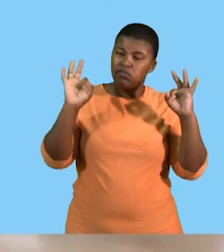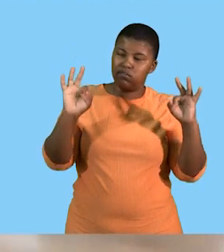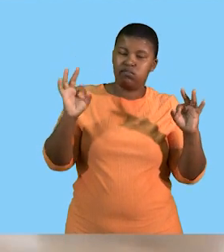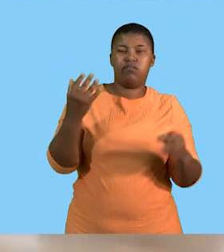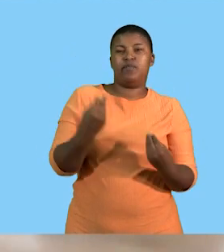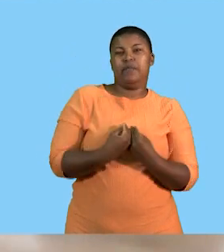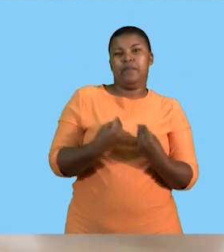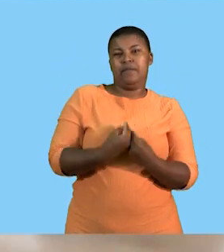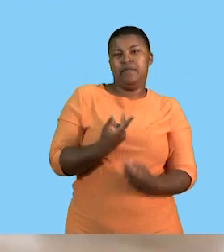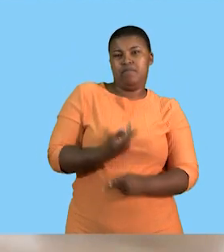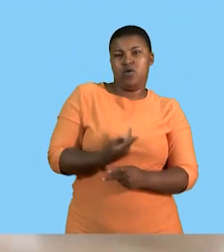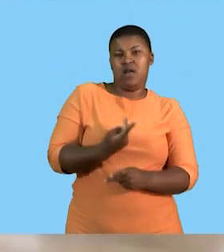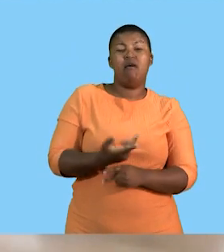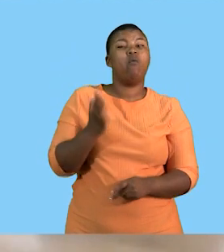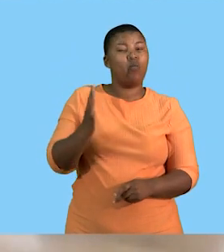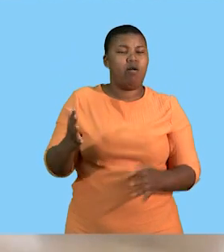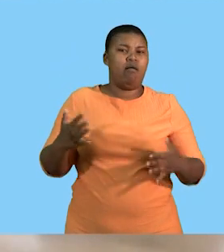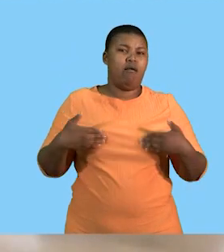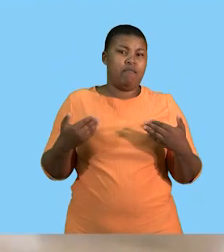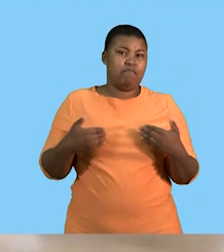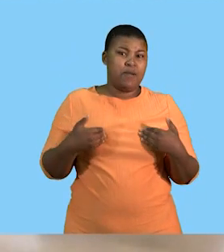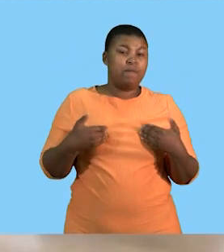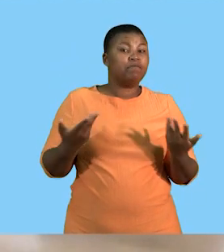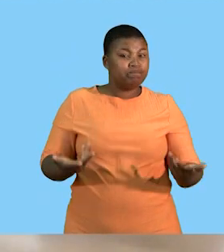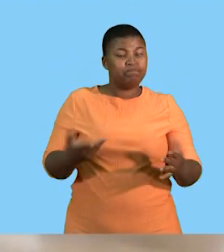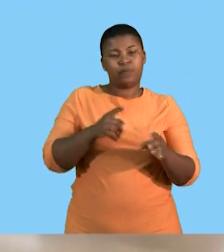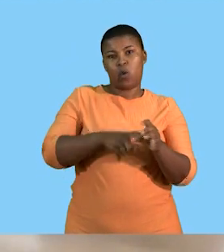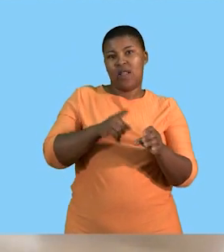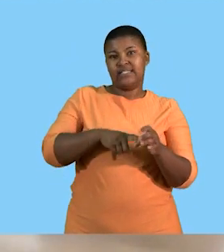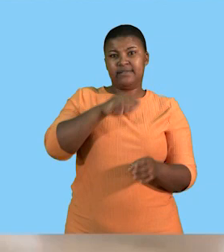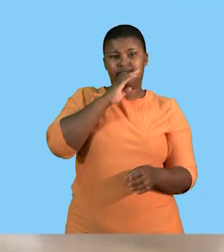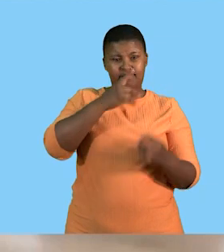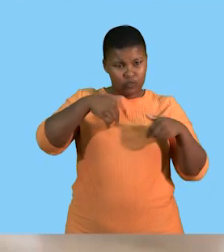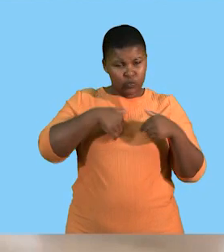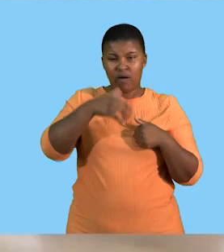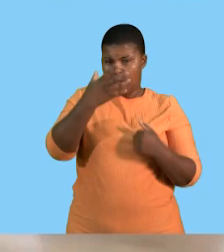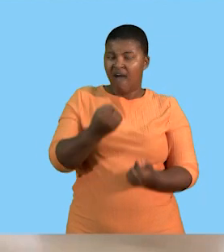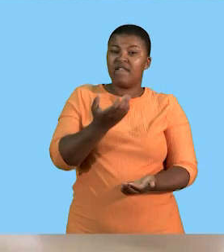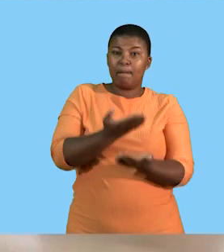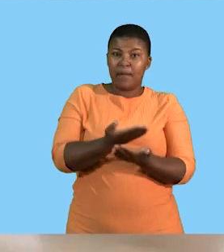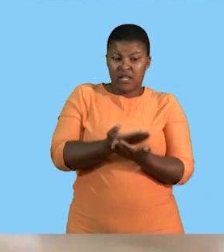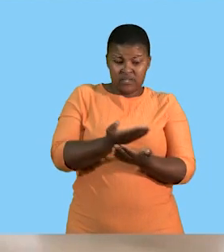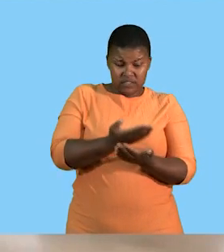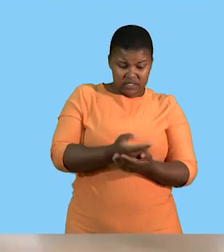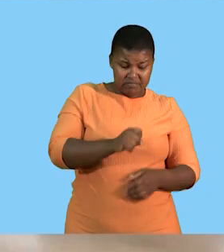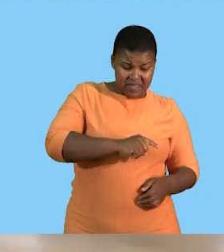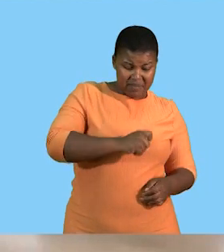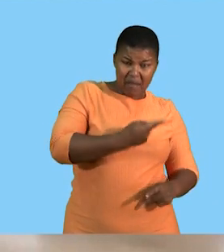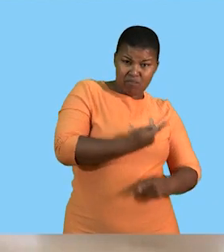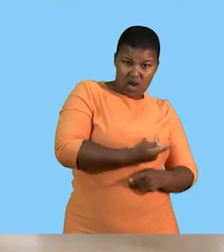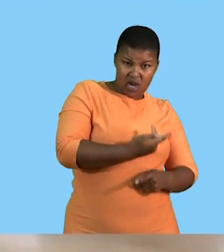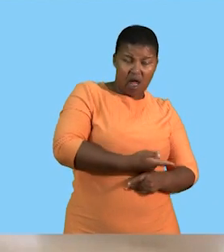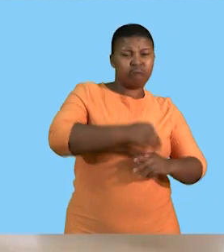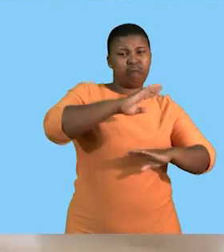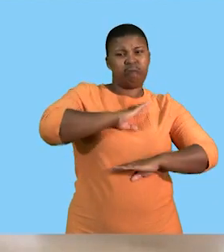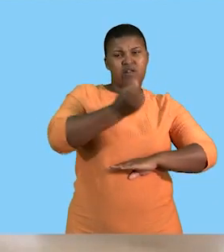excellent product and you will be happy. So in short, quality means we have the ability in our product to